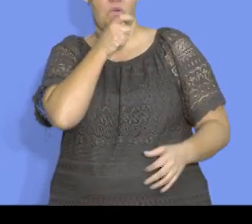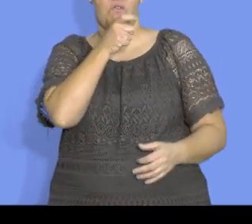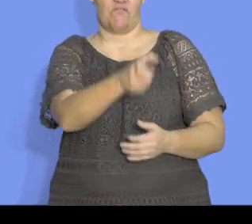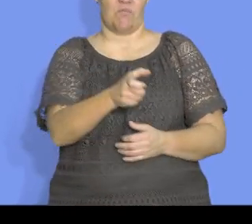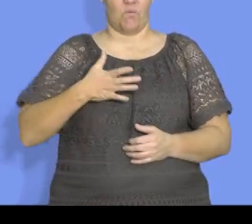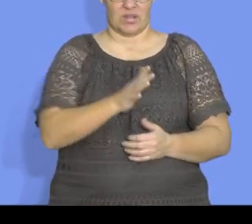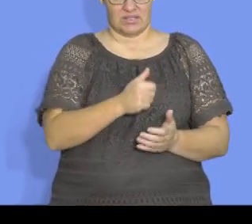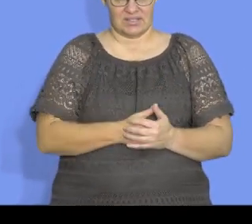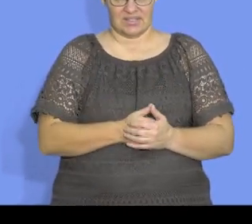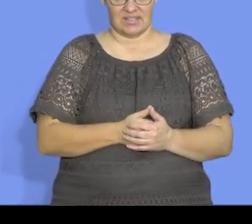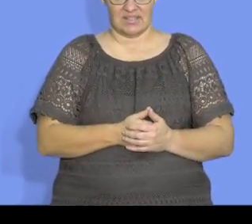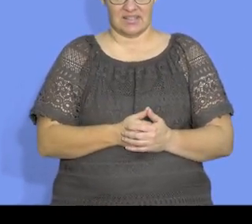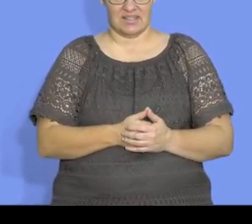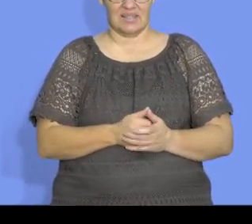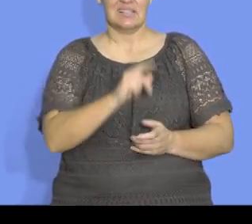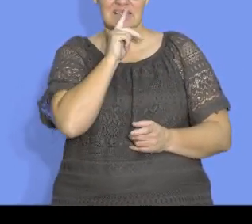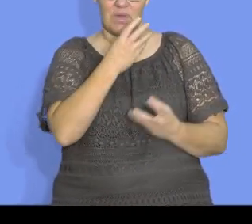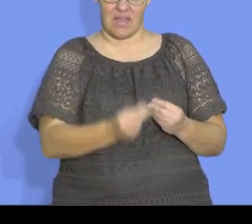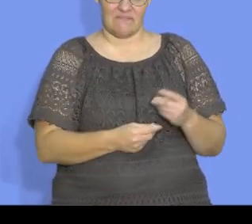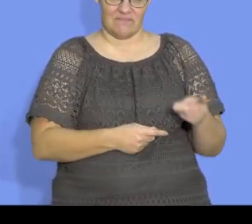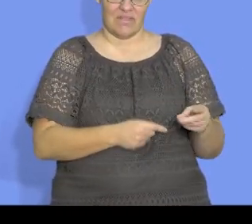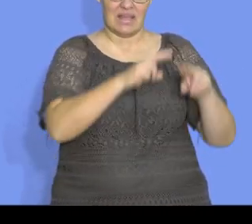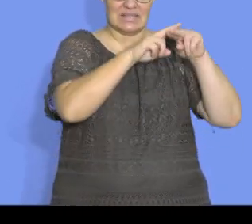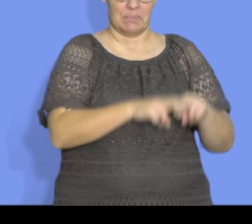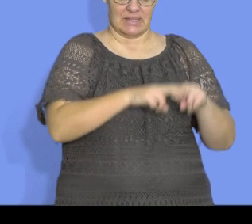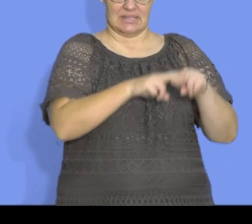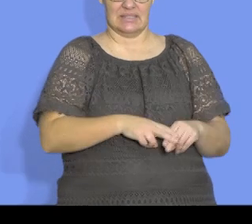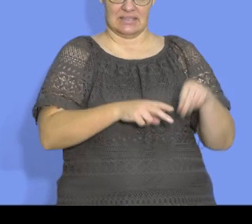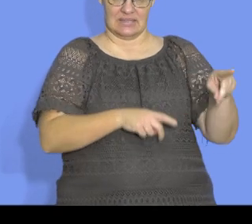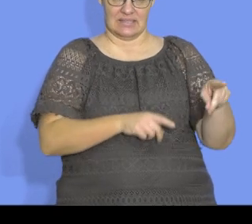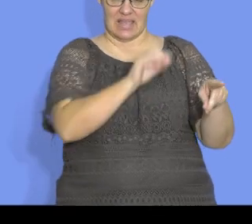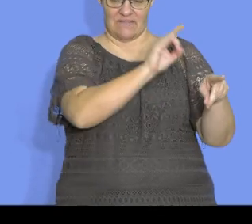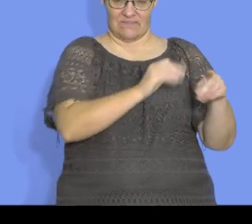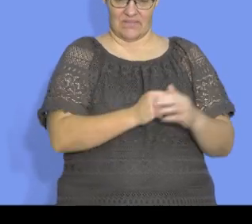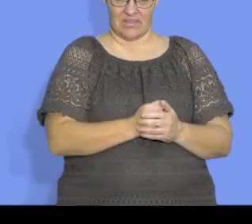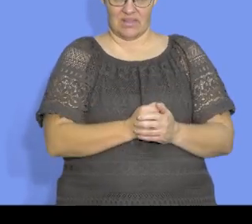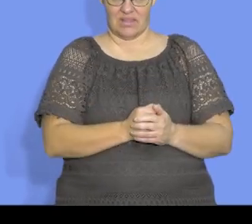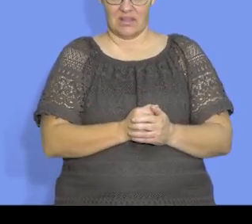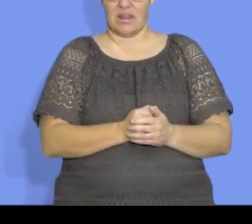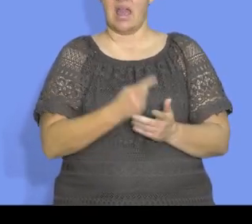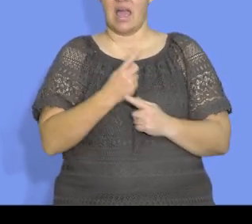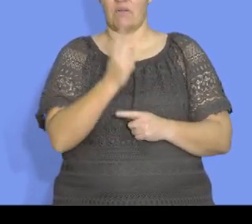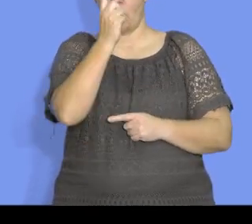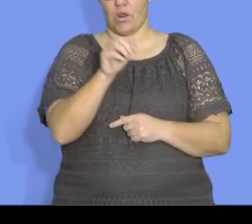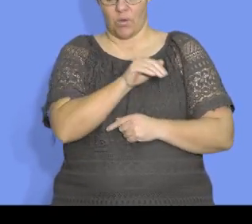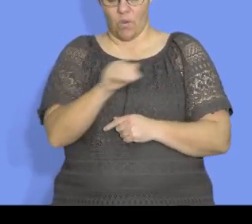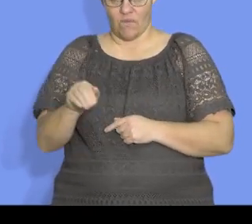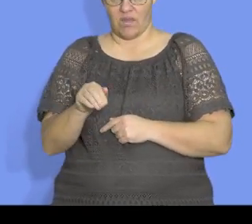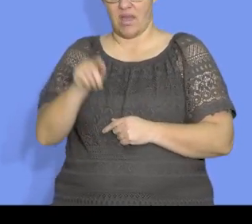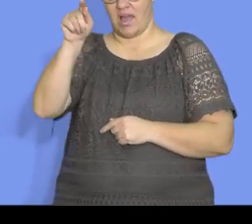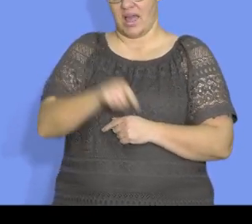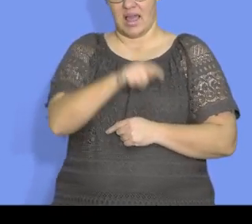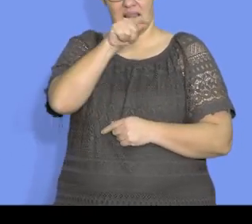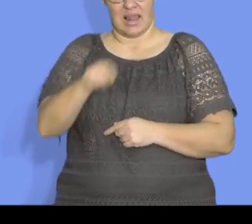so look what I've got here. I've got the dependent variable, the f, and I've got 1